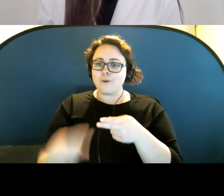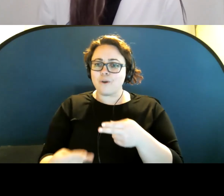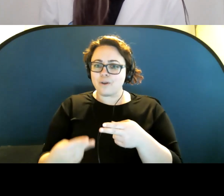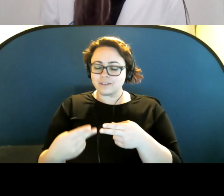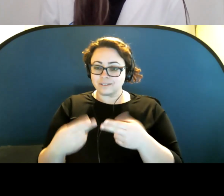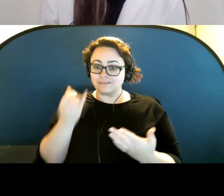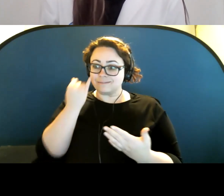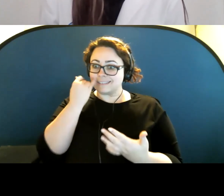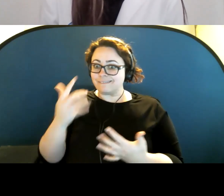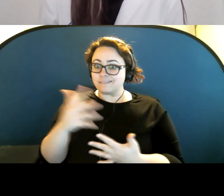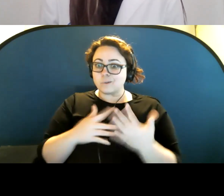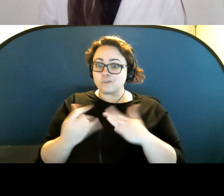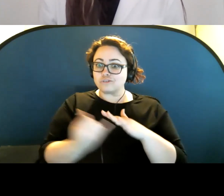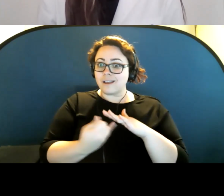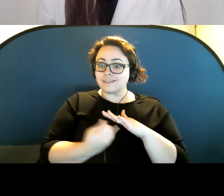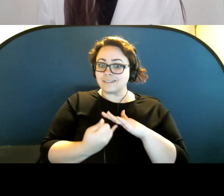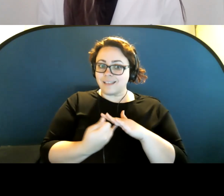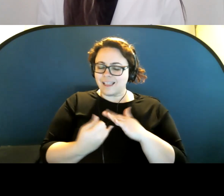not be cooking for ourselves.